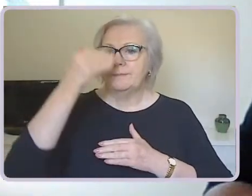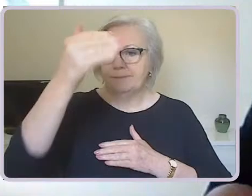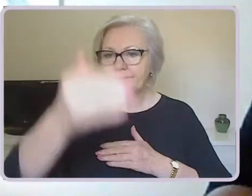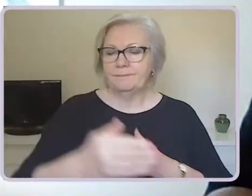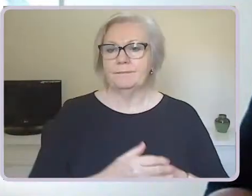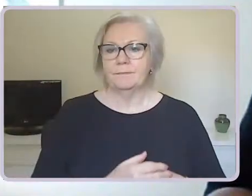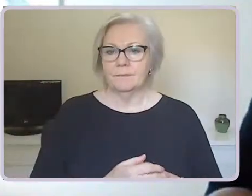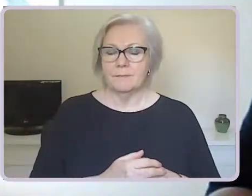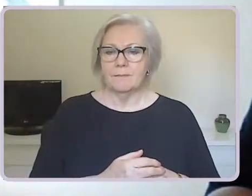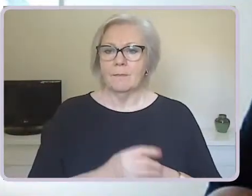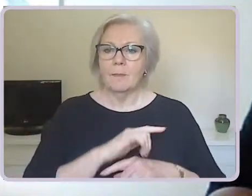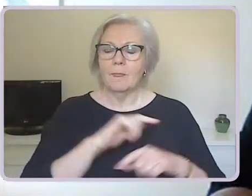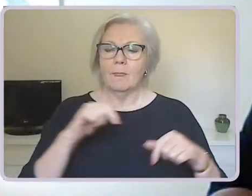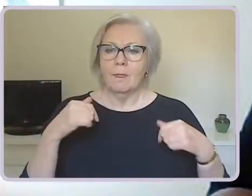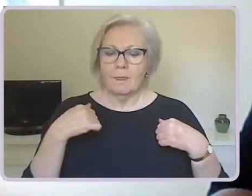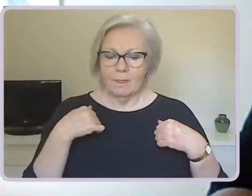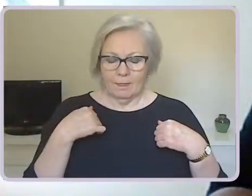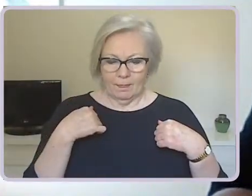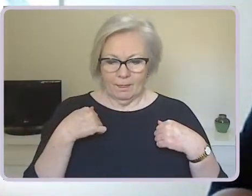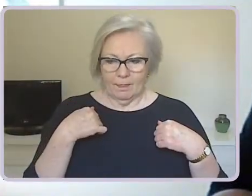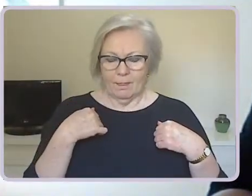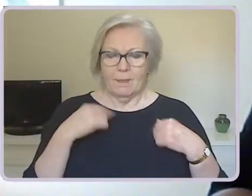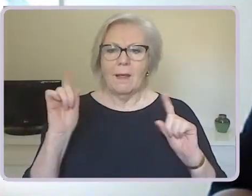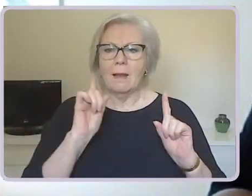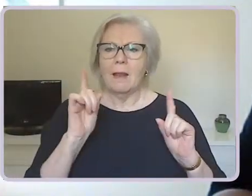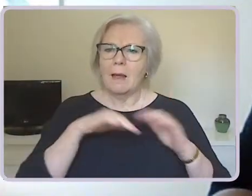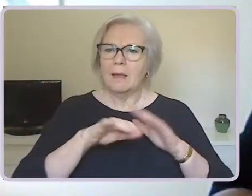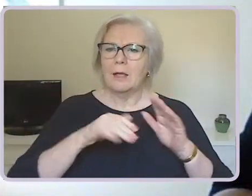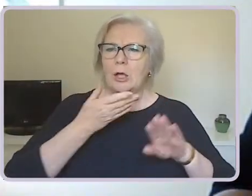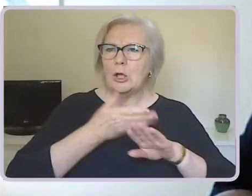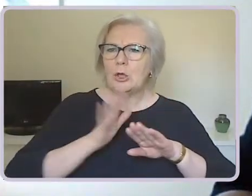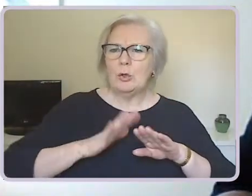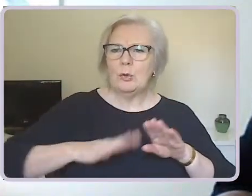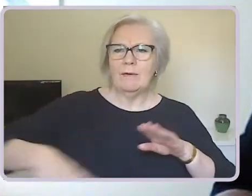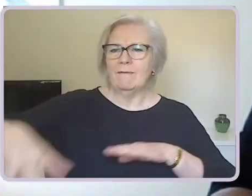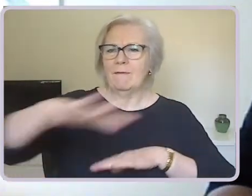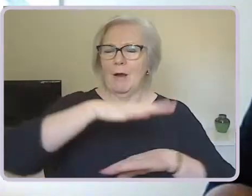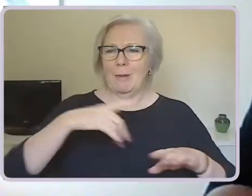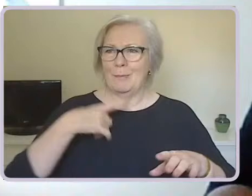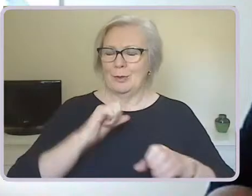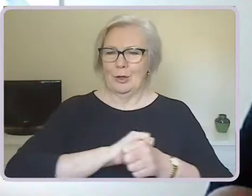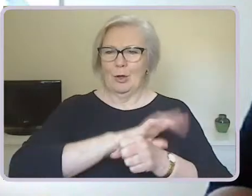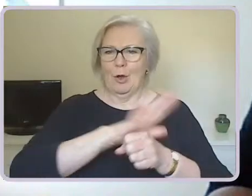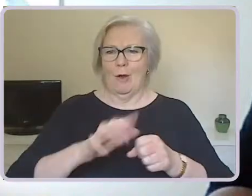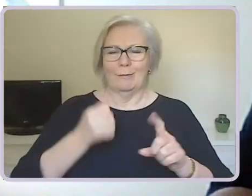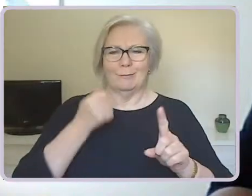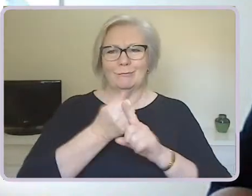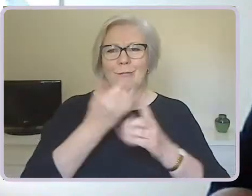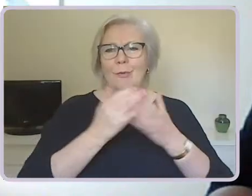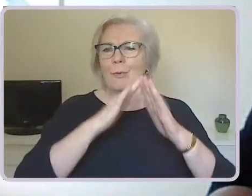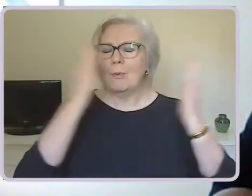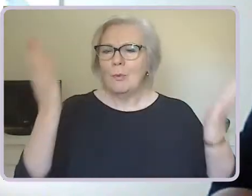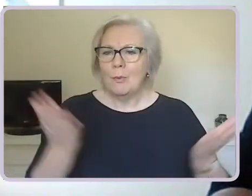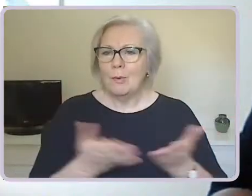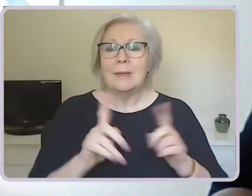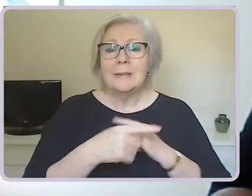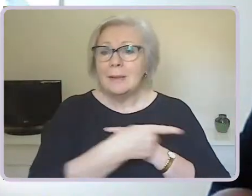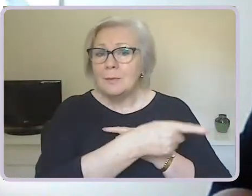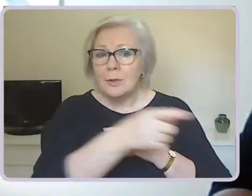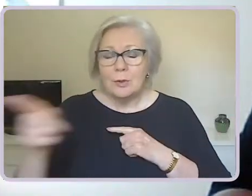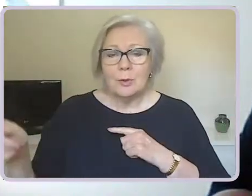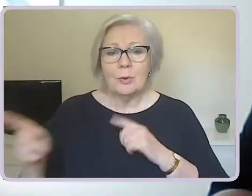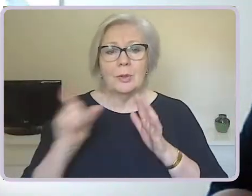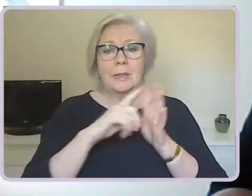We are now living in a new world with a new normal due to COVID-19. Like all of you, Daru has had to review